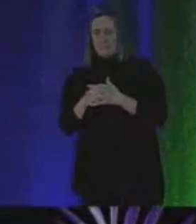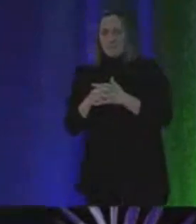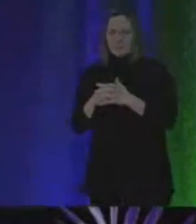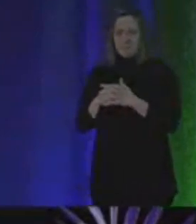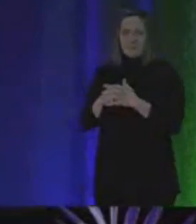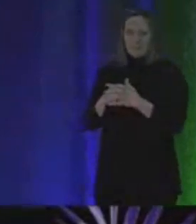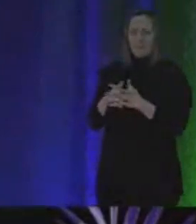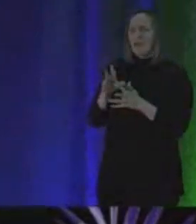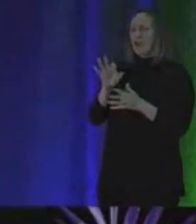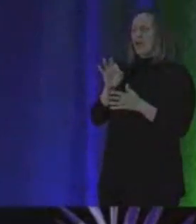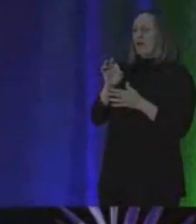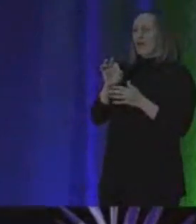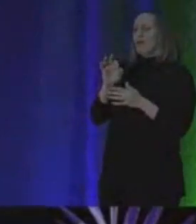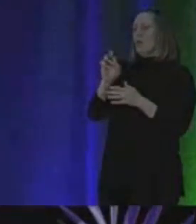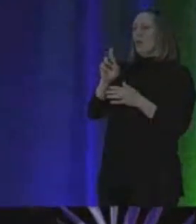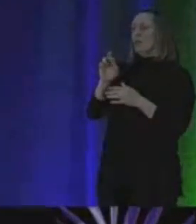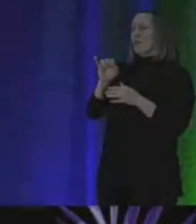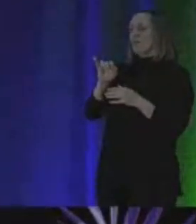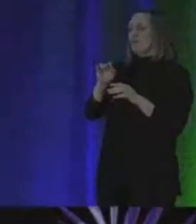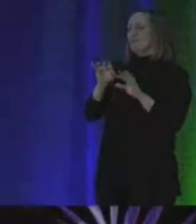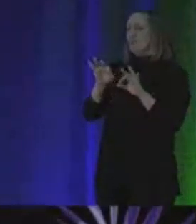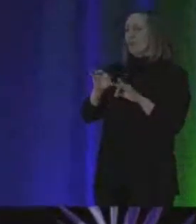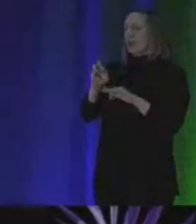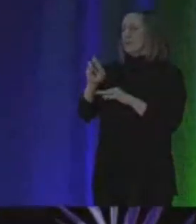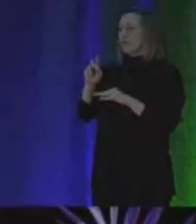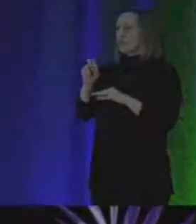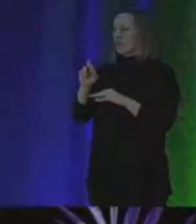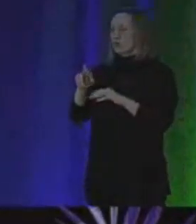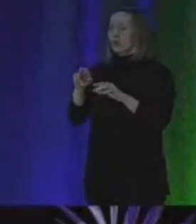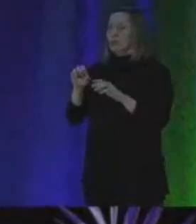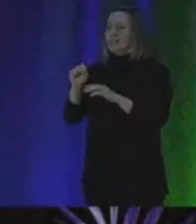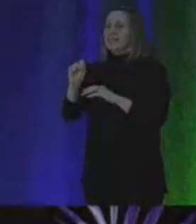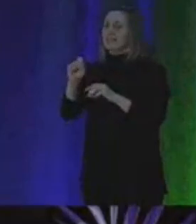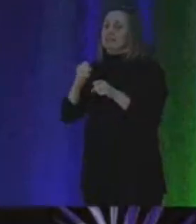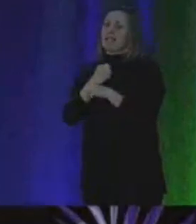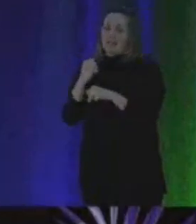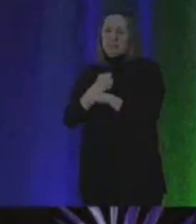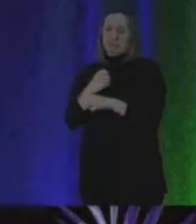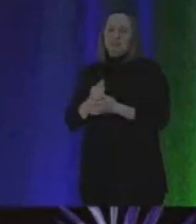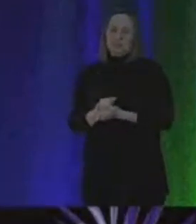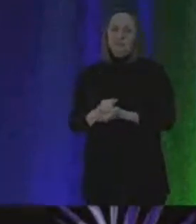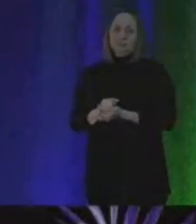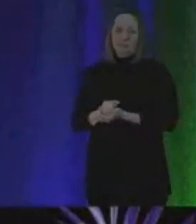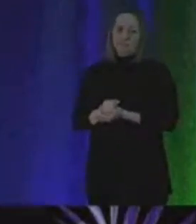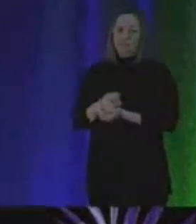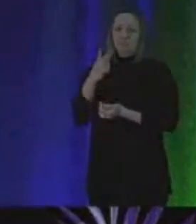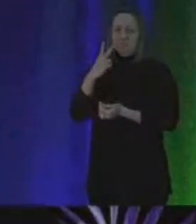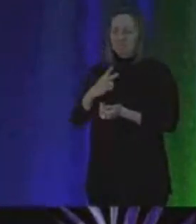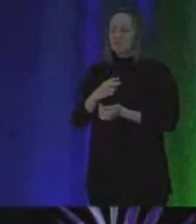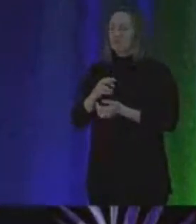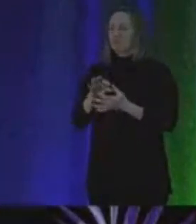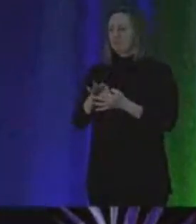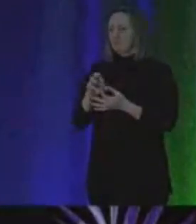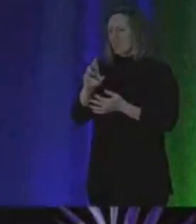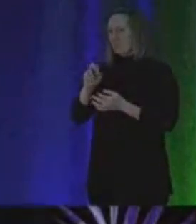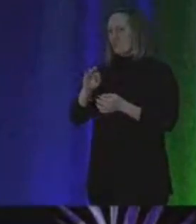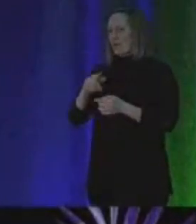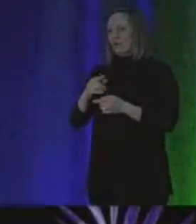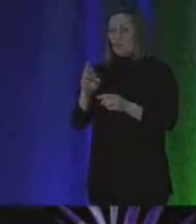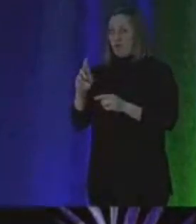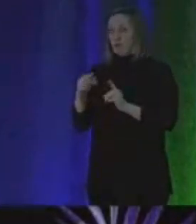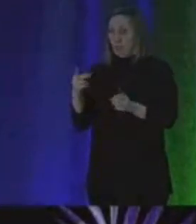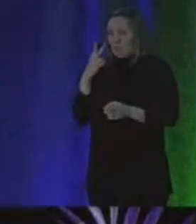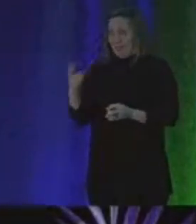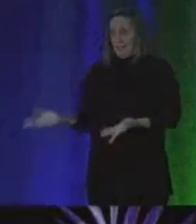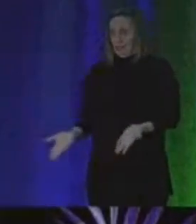Yeah, frame rendering stats. Yeah, so this is the important stuff. You can see where you're at render wise, right? Really good time.